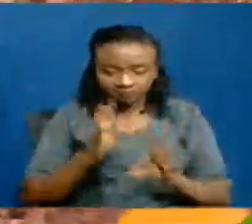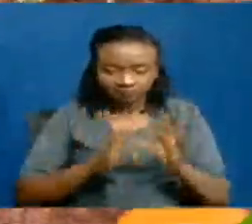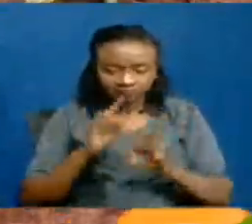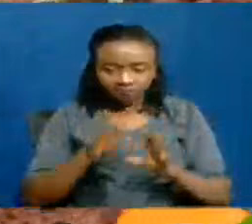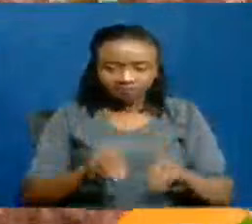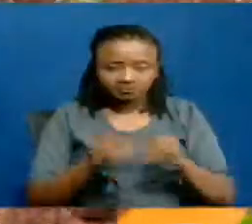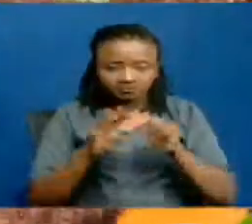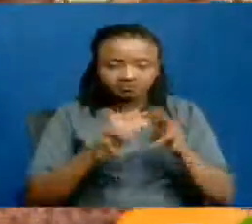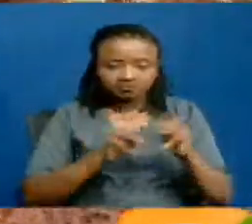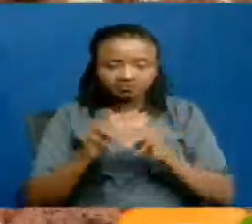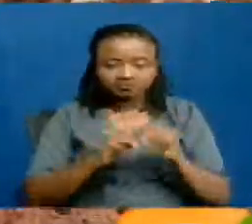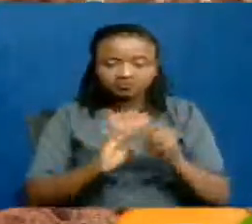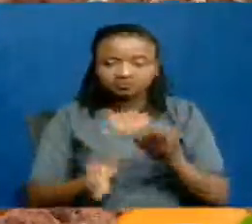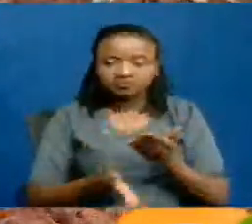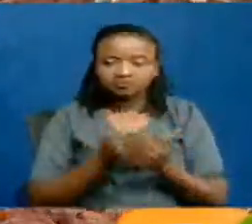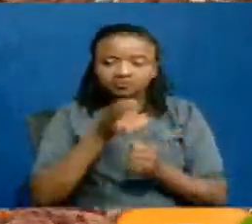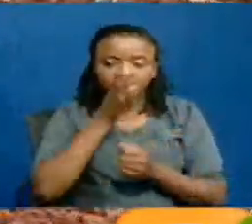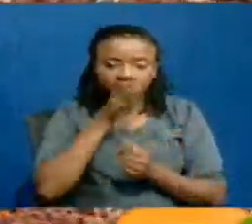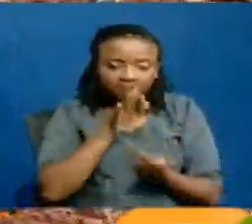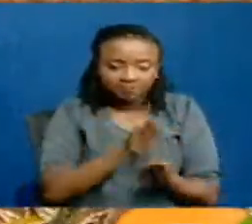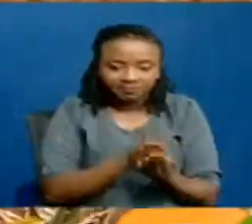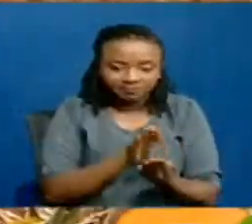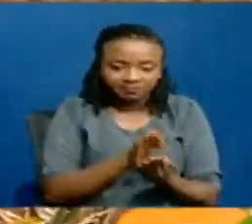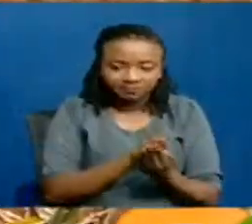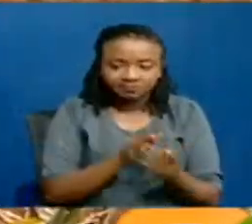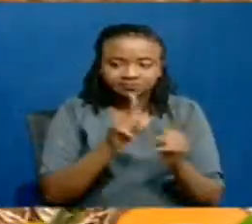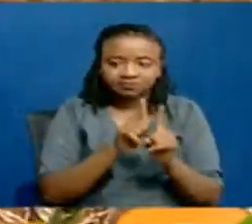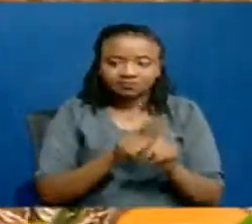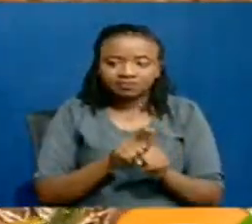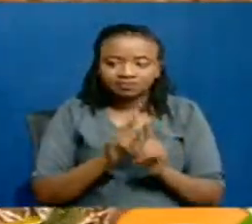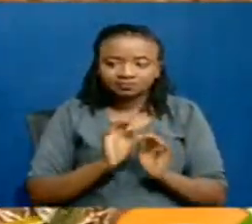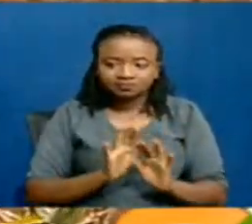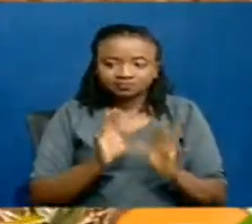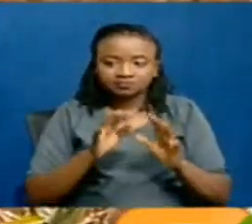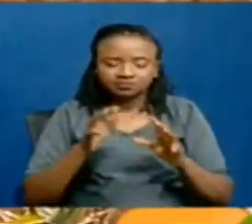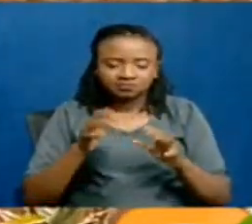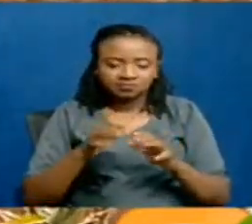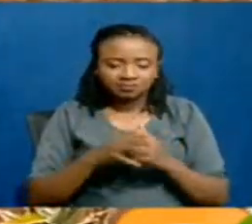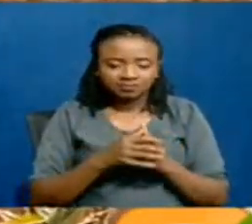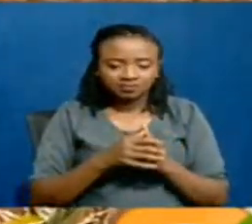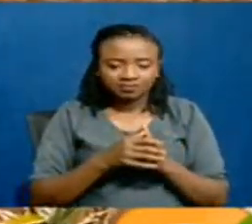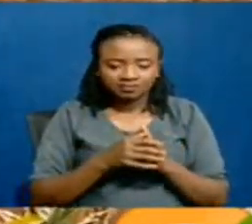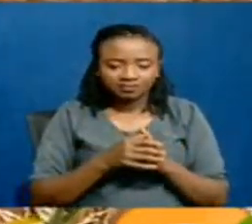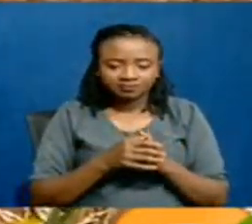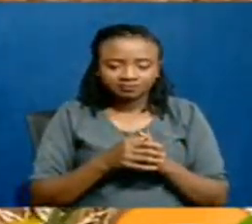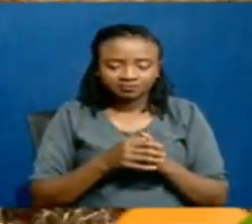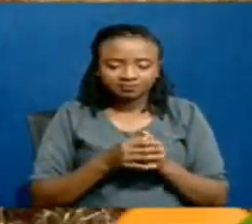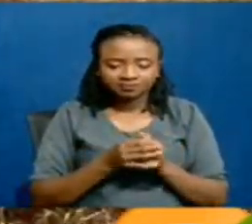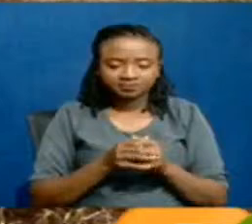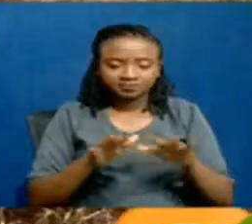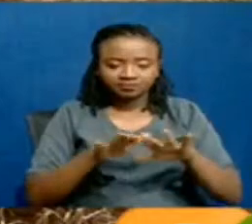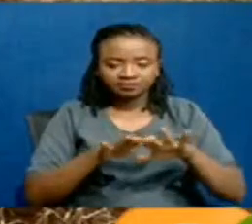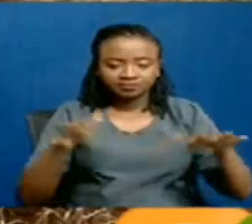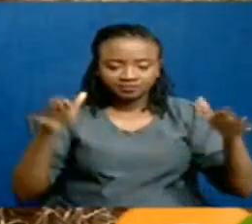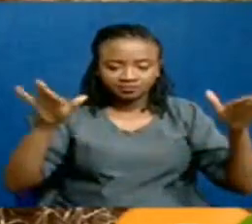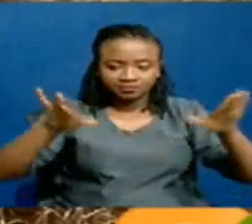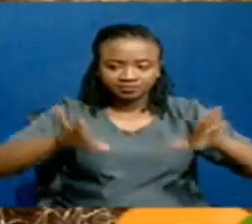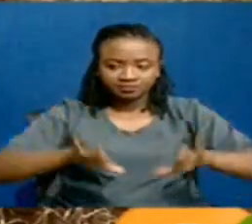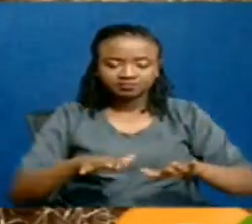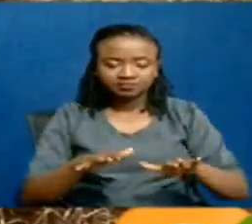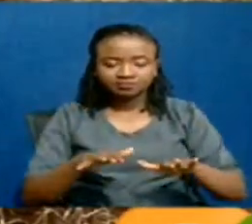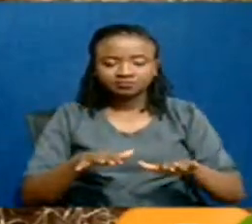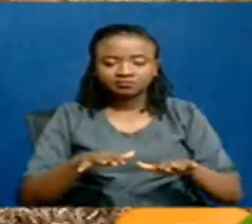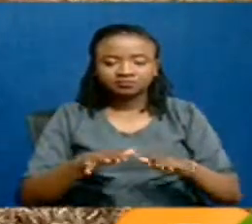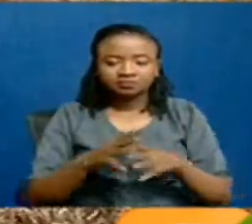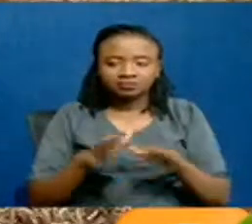that improves water retention and prevents landslides and floods. He has also dug trenches in strategic